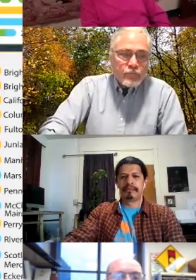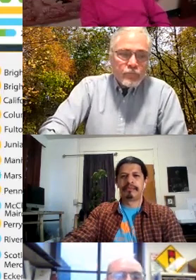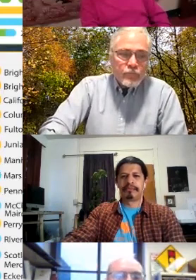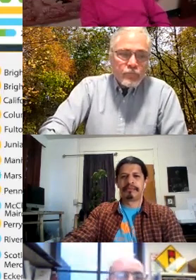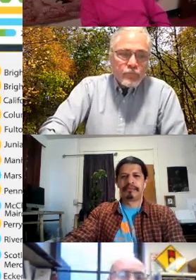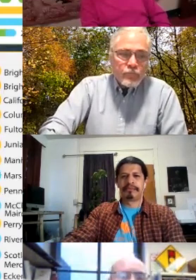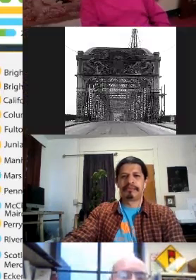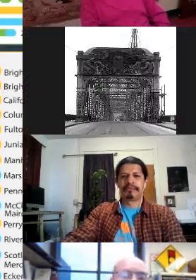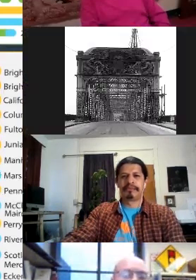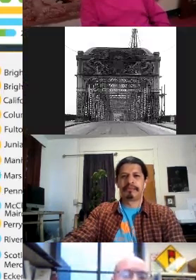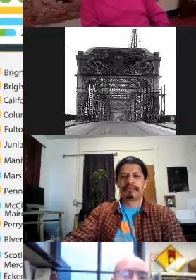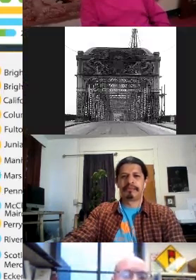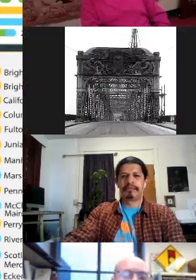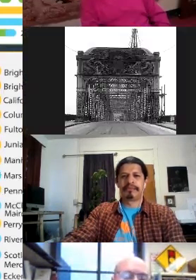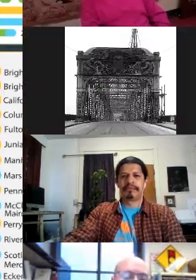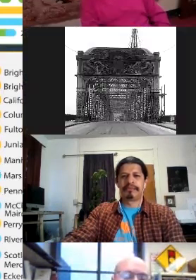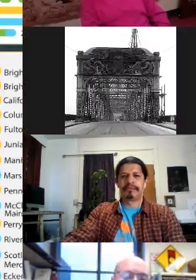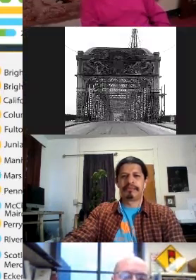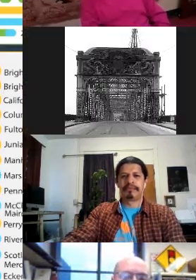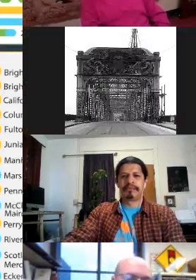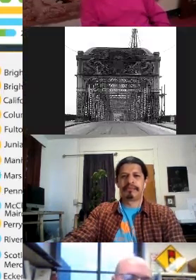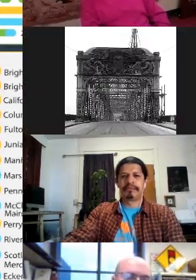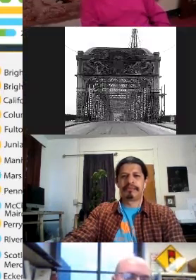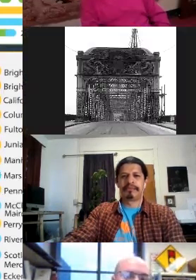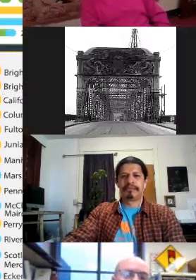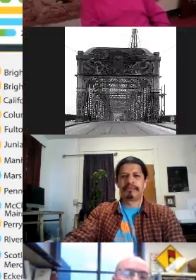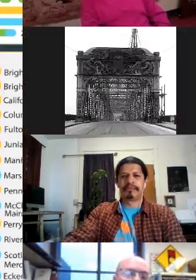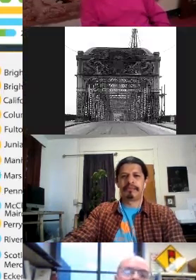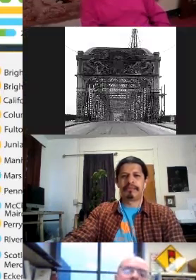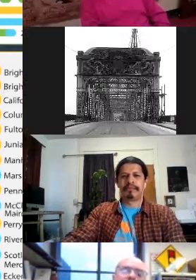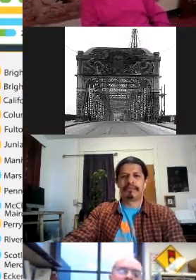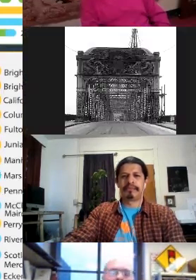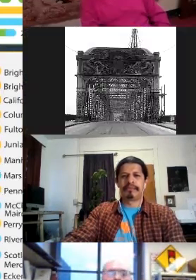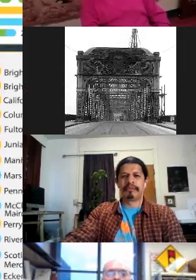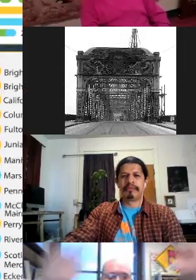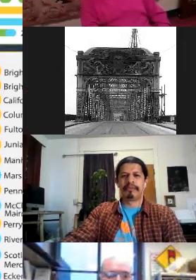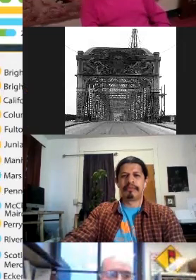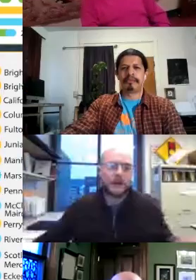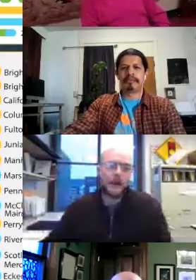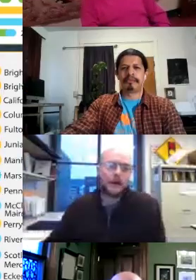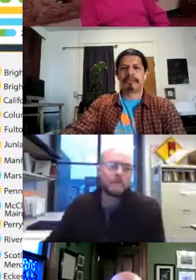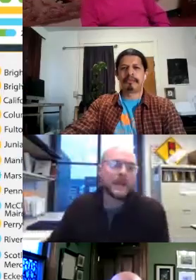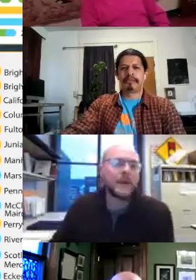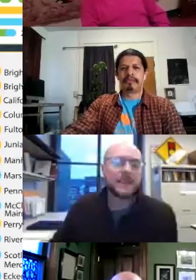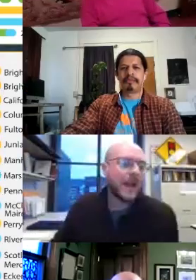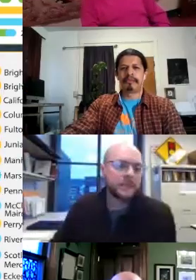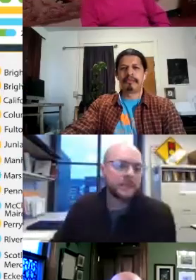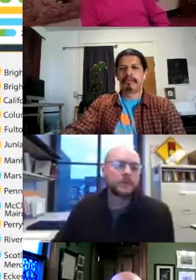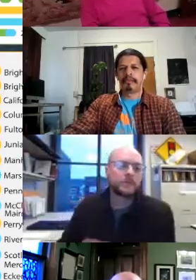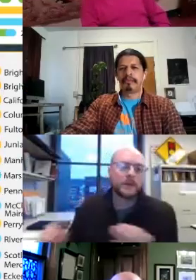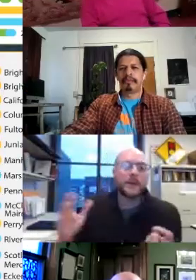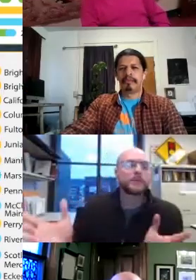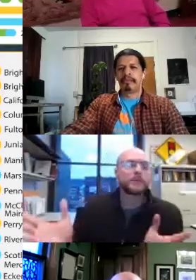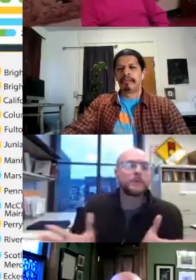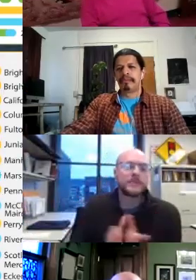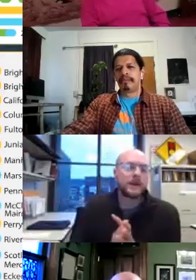Thanks, Jerry. So I should have been more clear on this. These are not necessarily the final bike ped connections